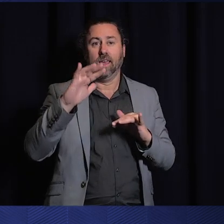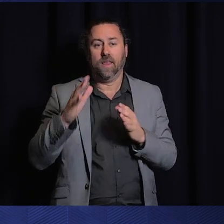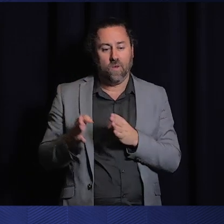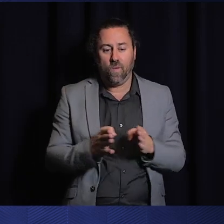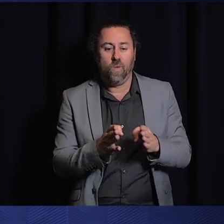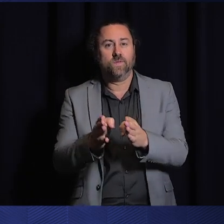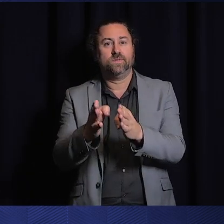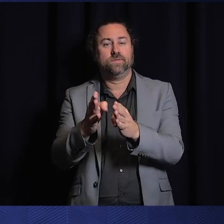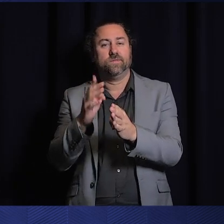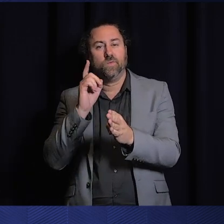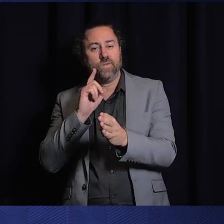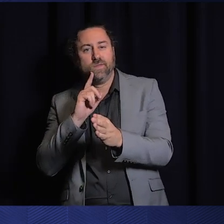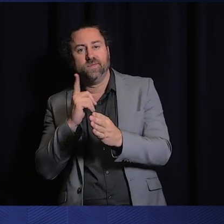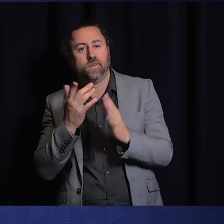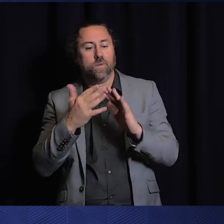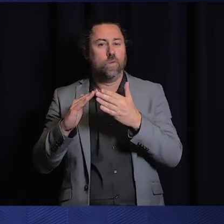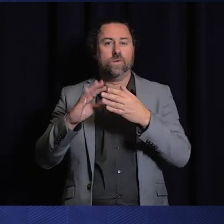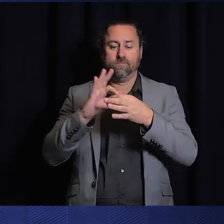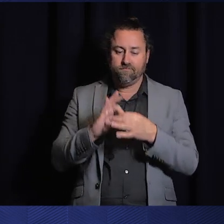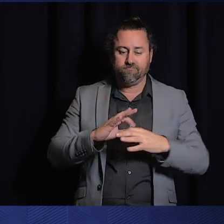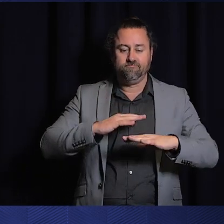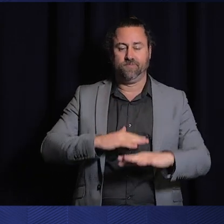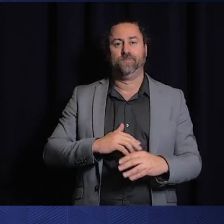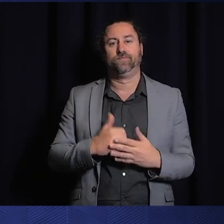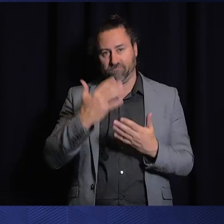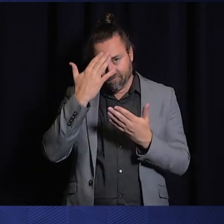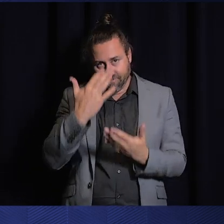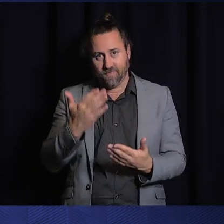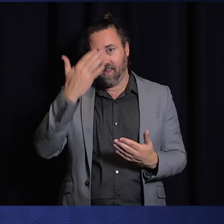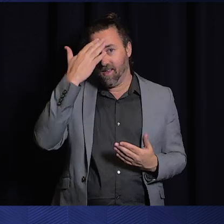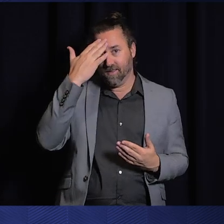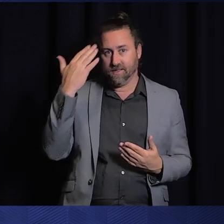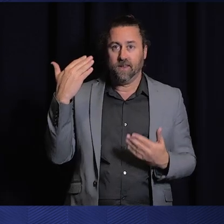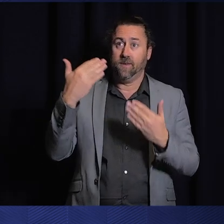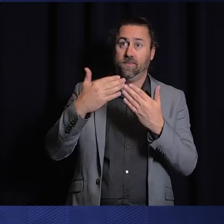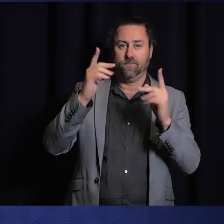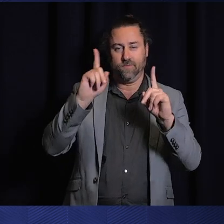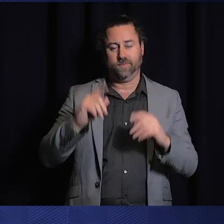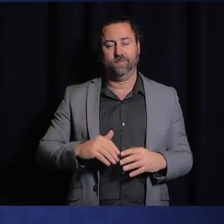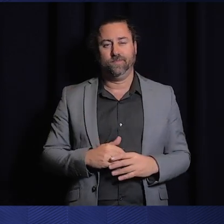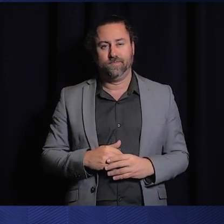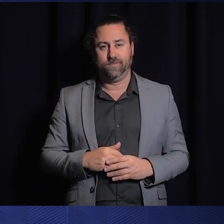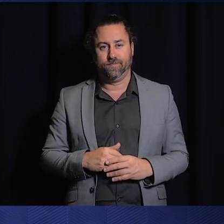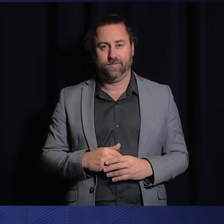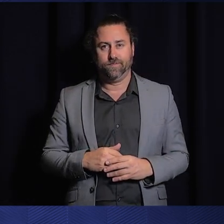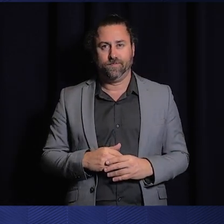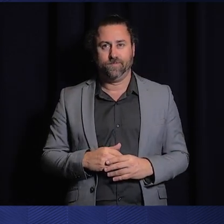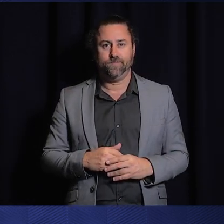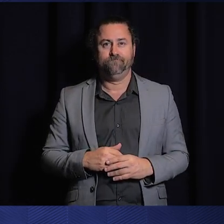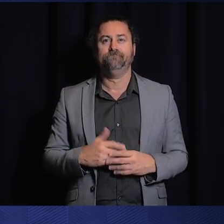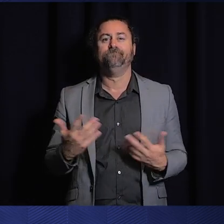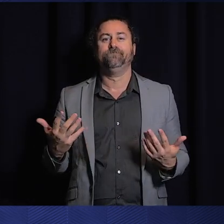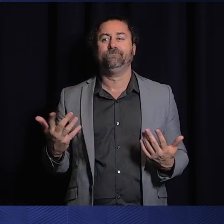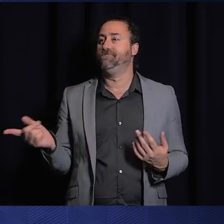and community. We pay our respect to all elders, past and present. Now, why are we